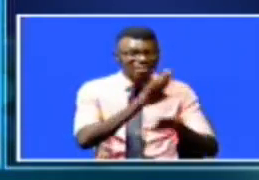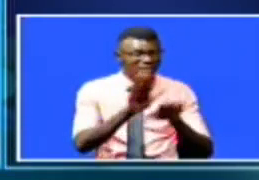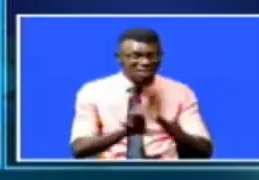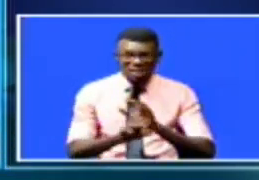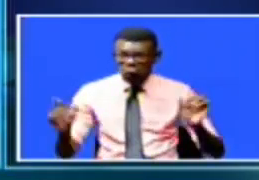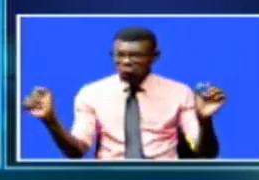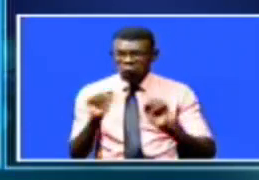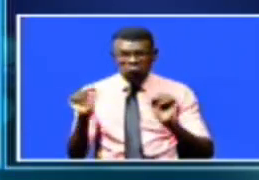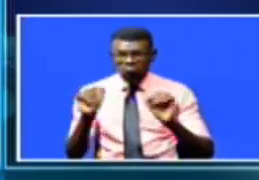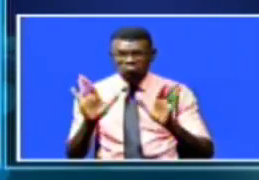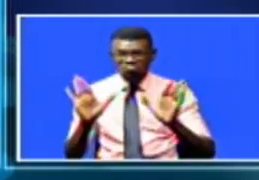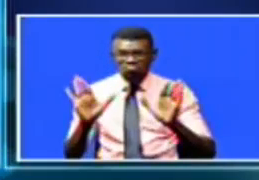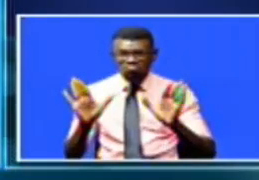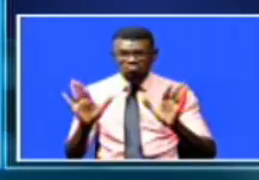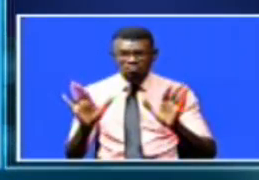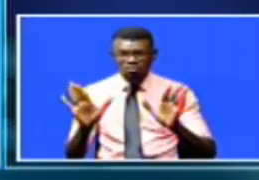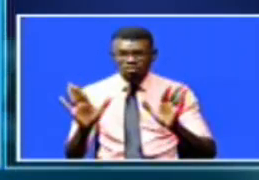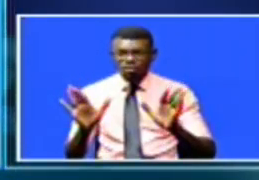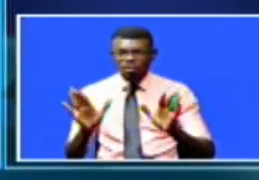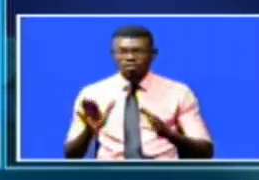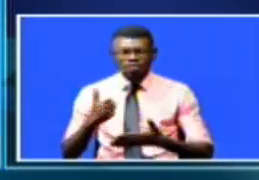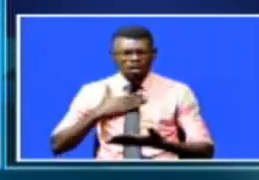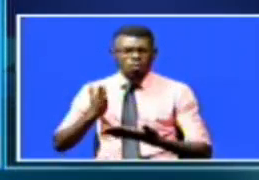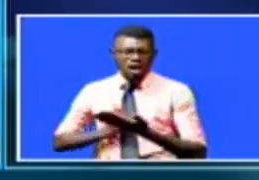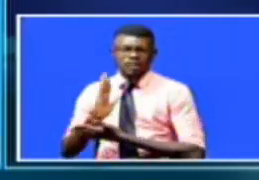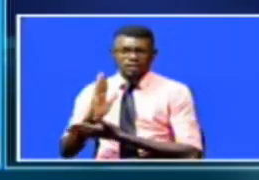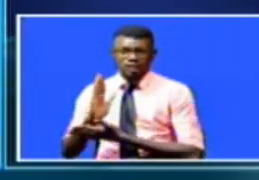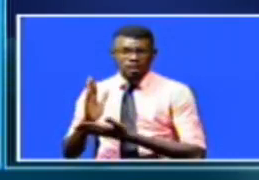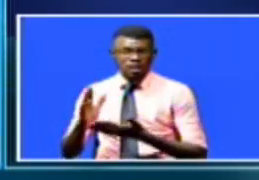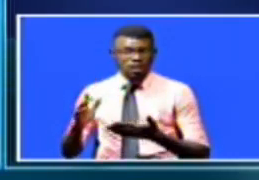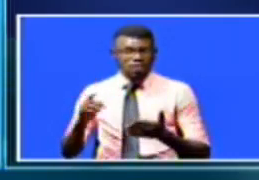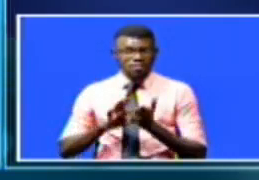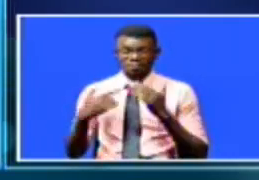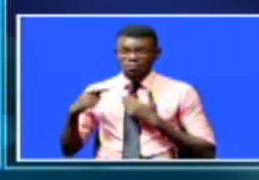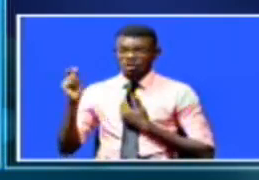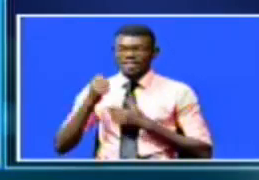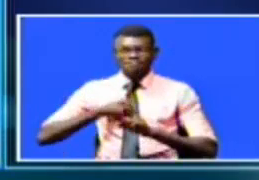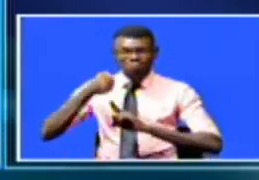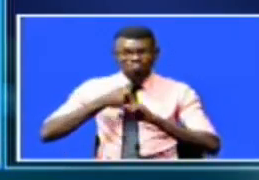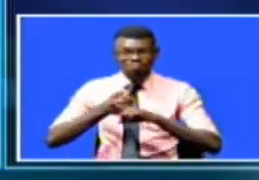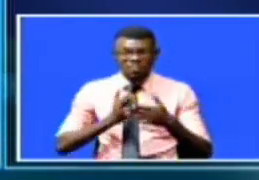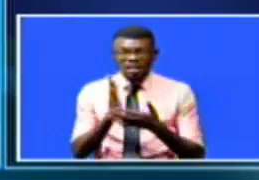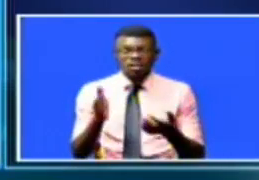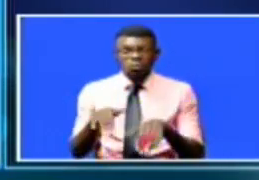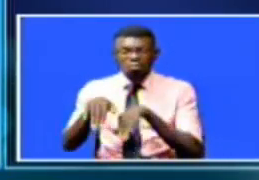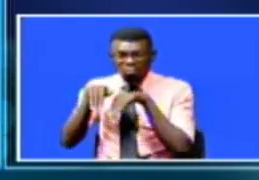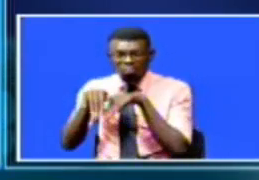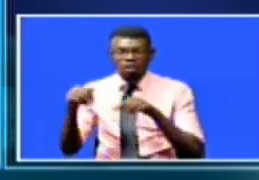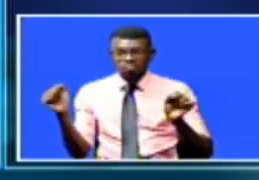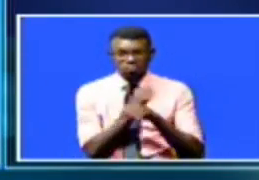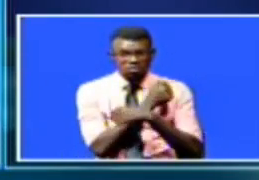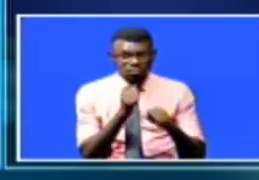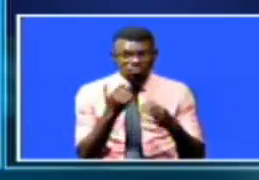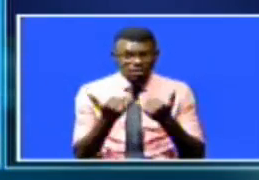So what I meant by that is that Kenyans have got to stand up and fight for their rights. You cannot just sit down there. You know, things